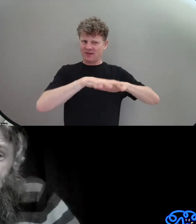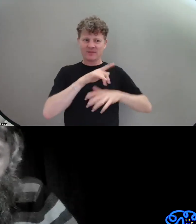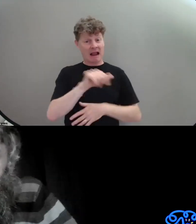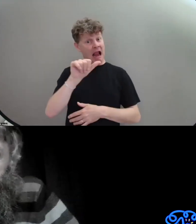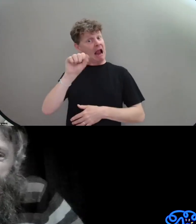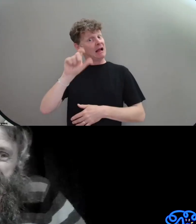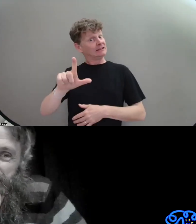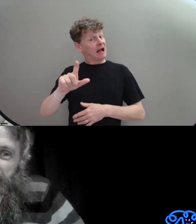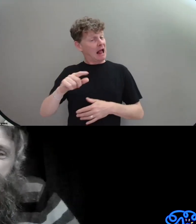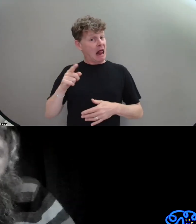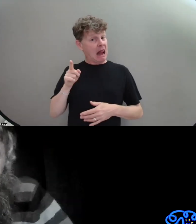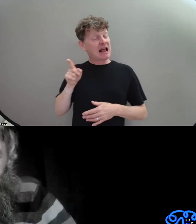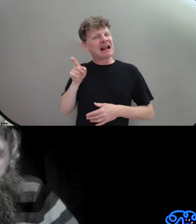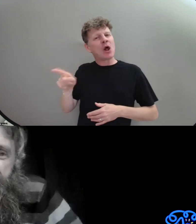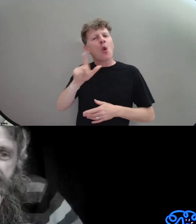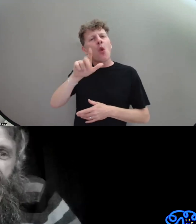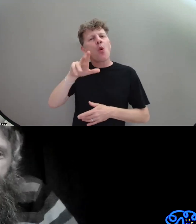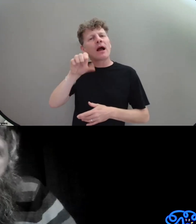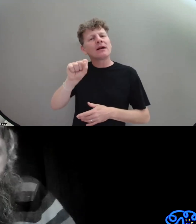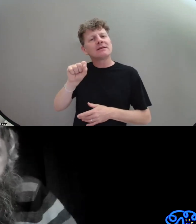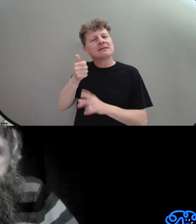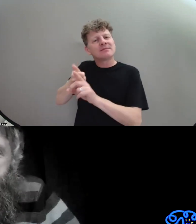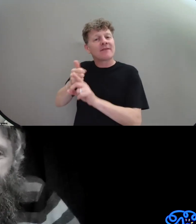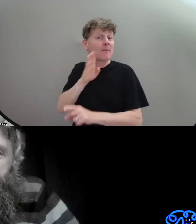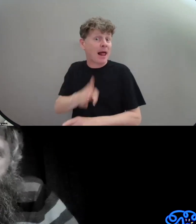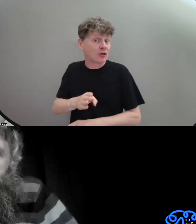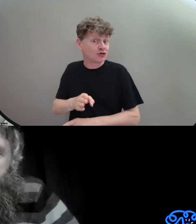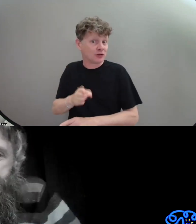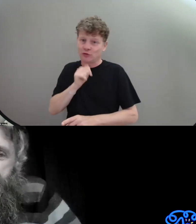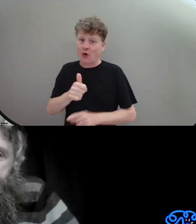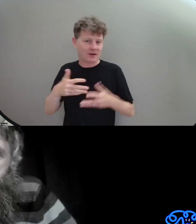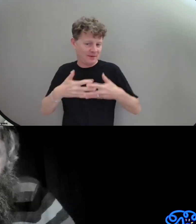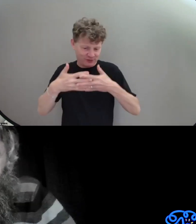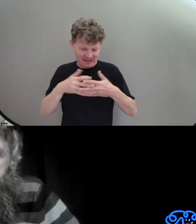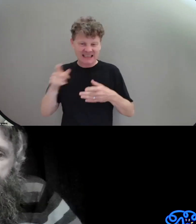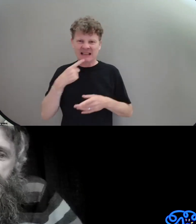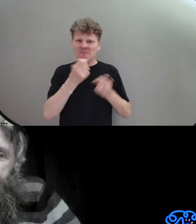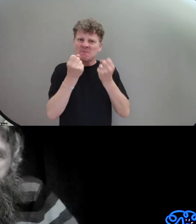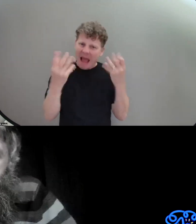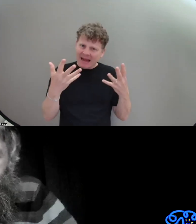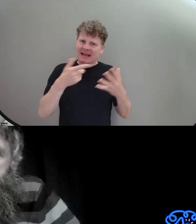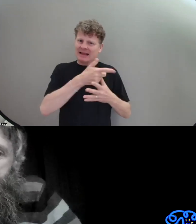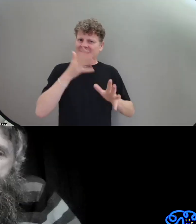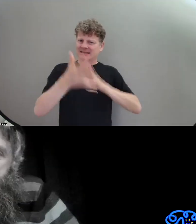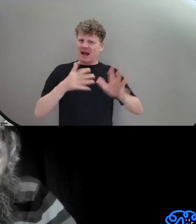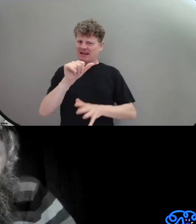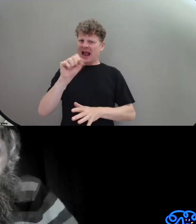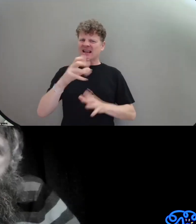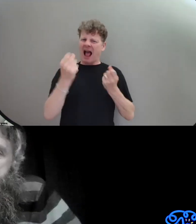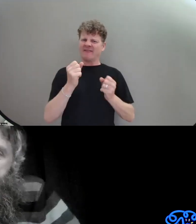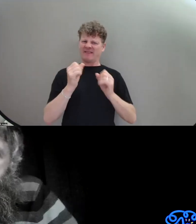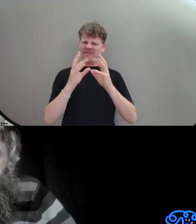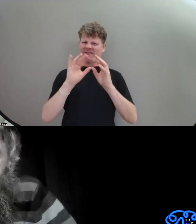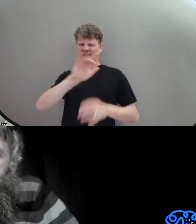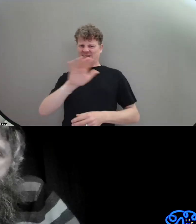I understand, Lucas is from Belgium, not from the US. Many signs comprise fingerspelling. So do you think it would